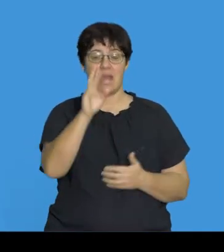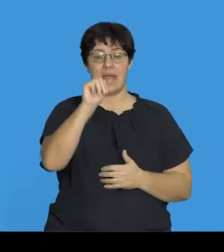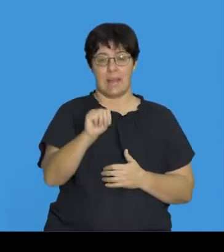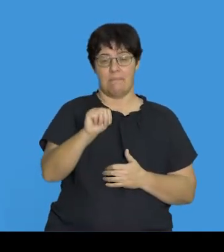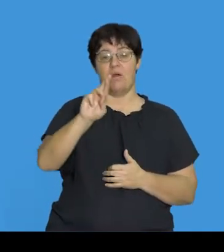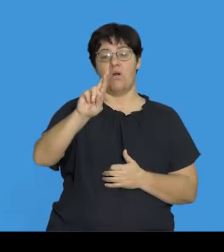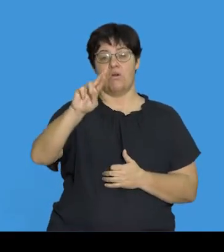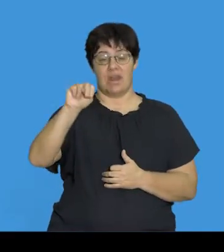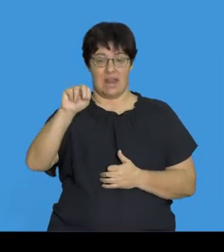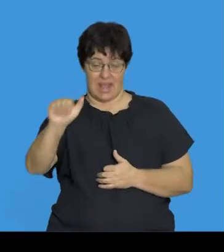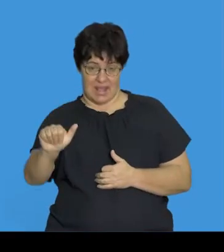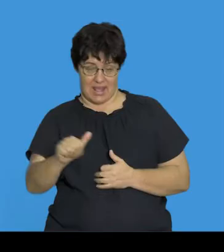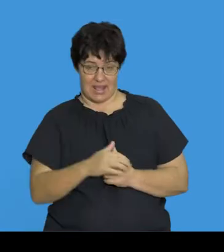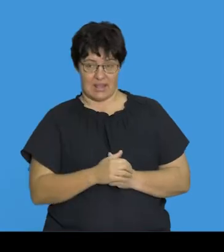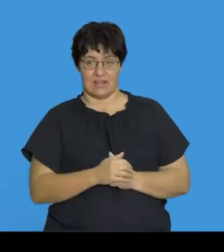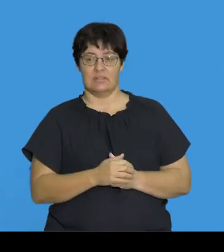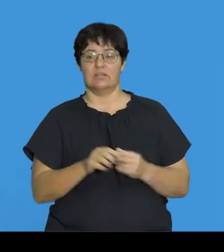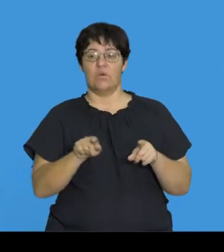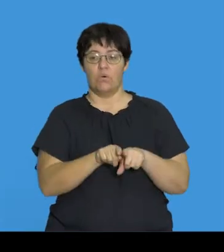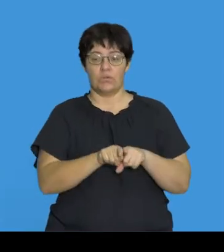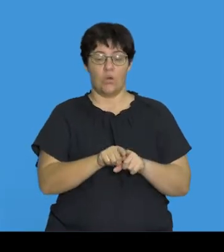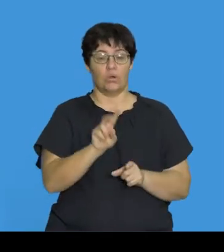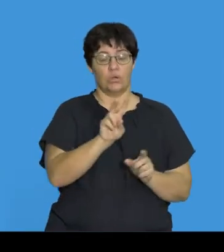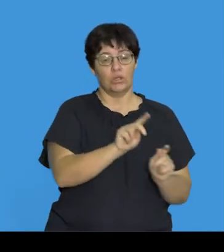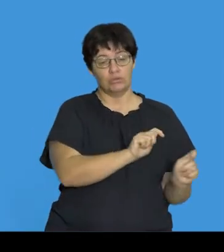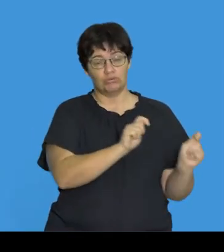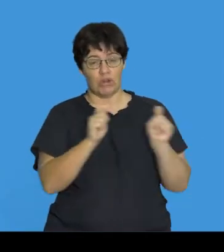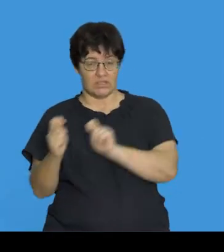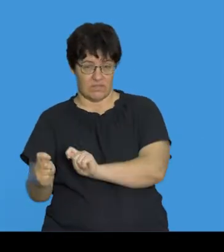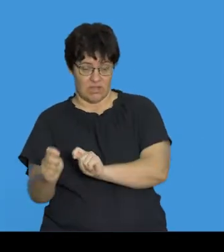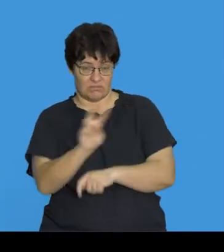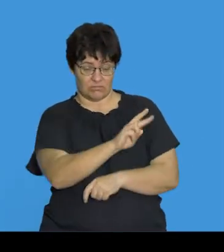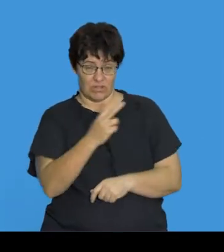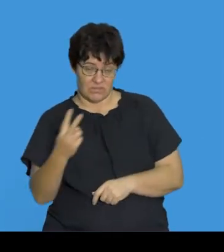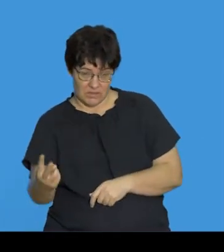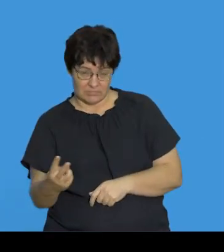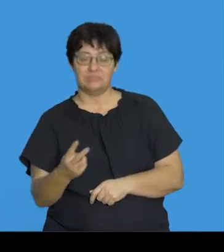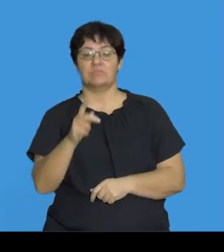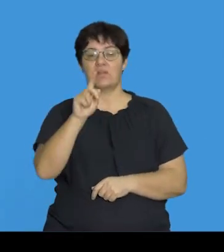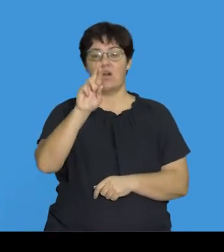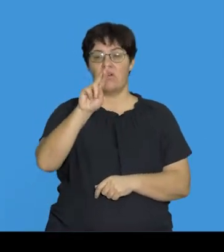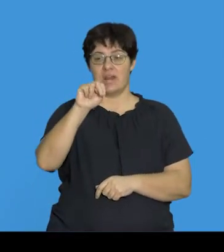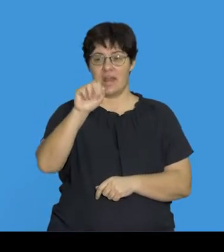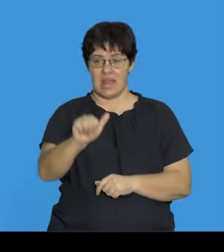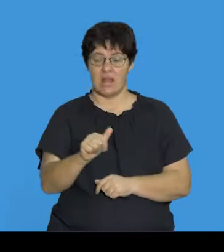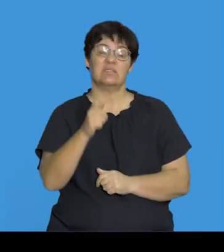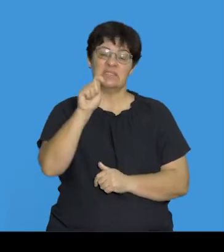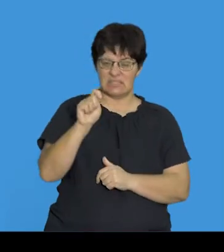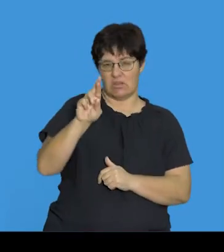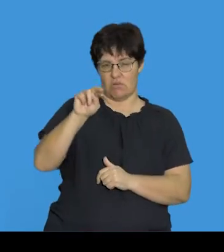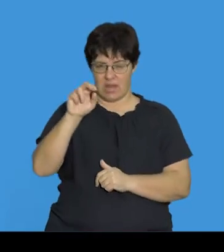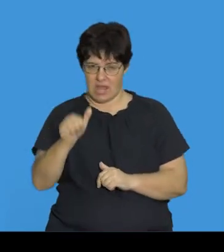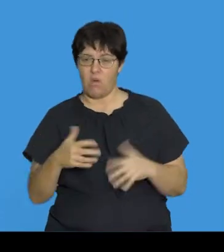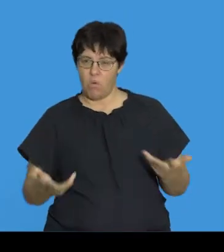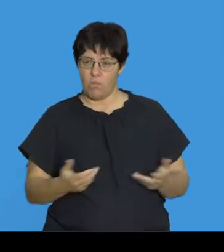to as mRNA. We're also going to refer to tRNA, which is transfer RNA. We're going to look at the